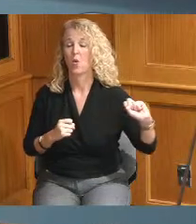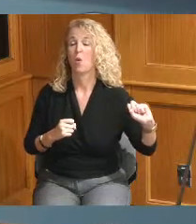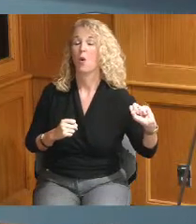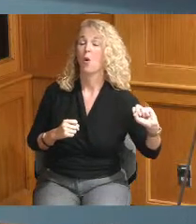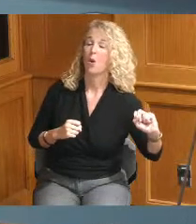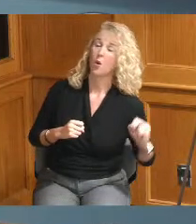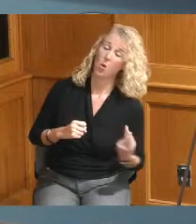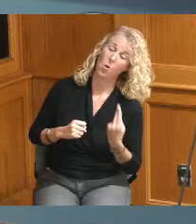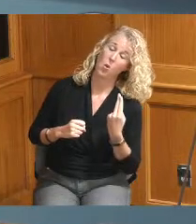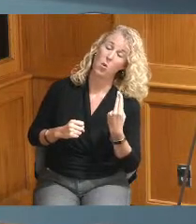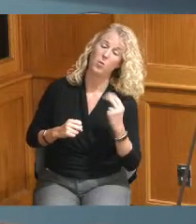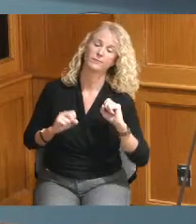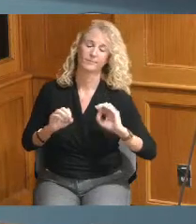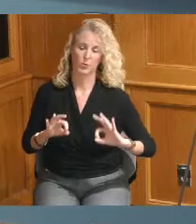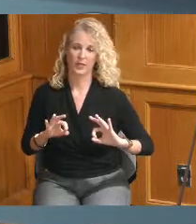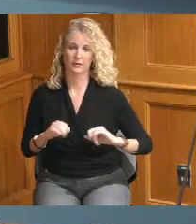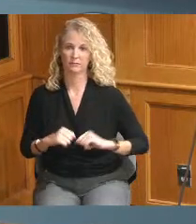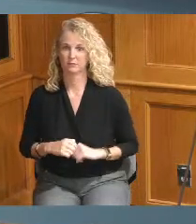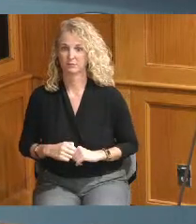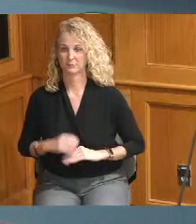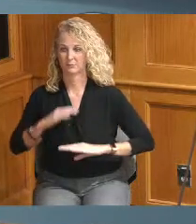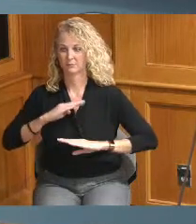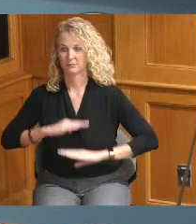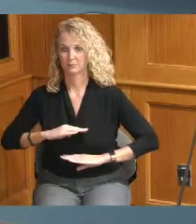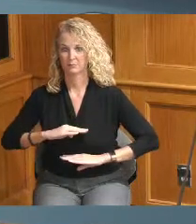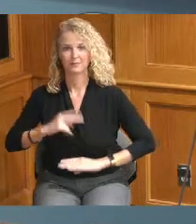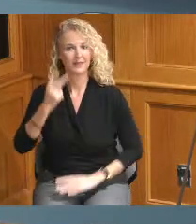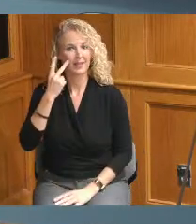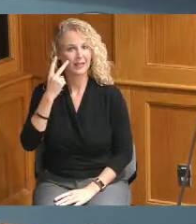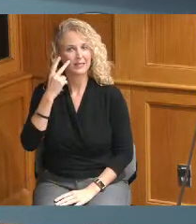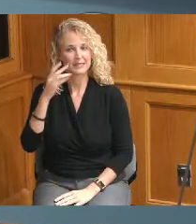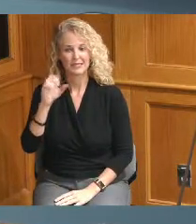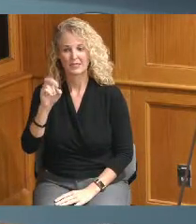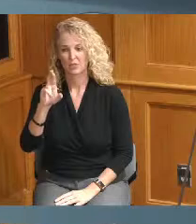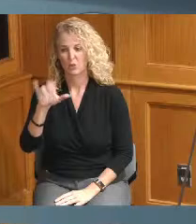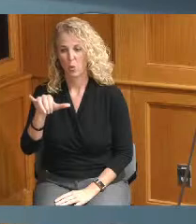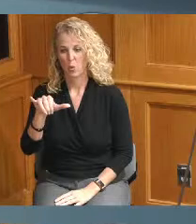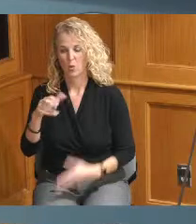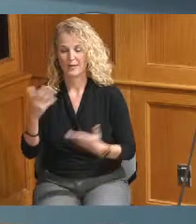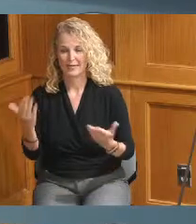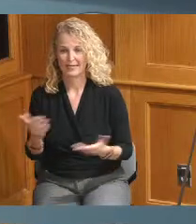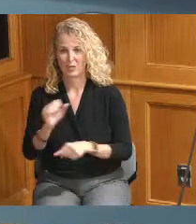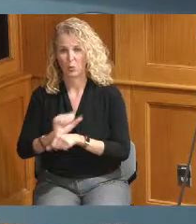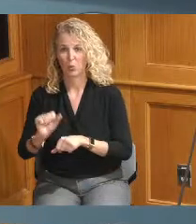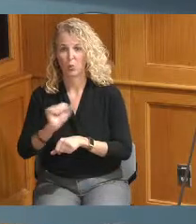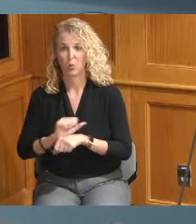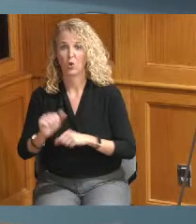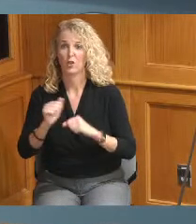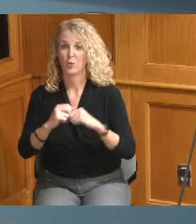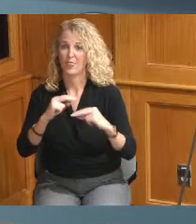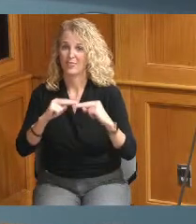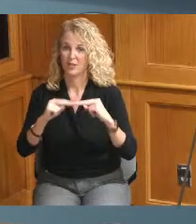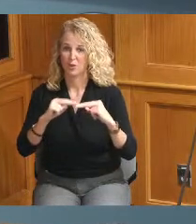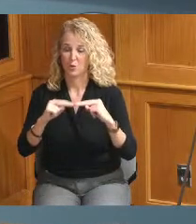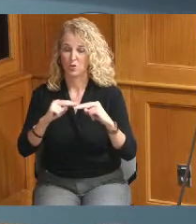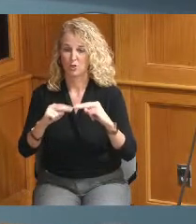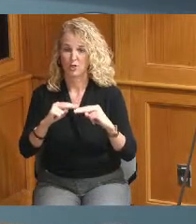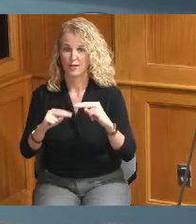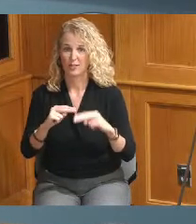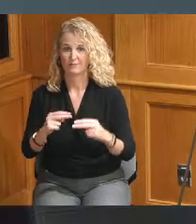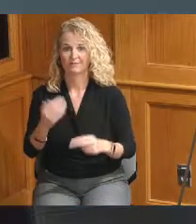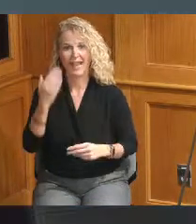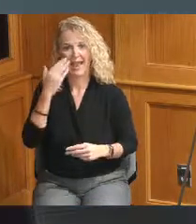Okay. Okay. Very good. And I see Corey sitting in the audience who works very hard on that collective bargaining. He doesn't want to